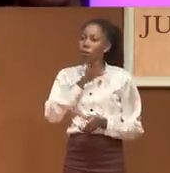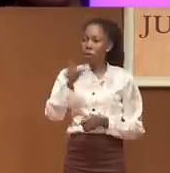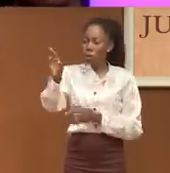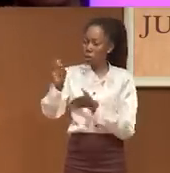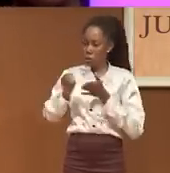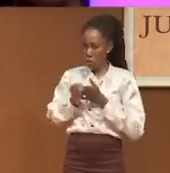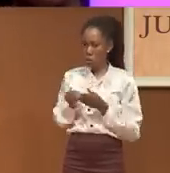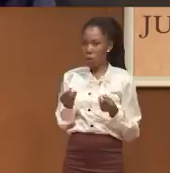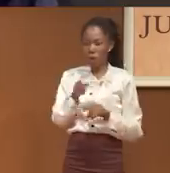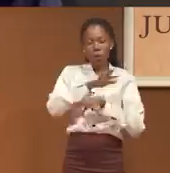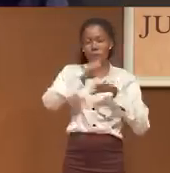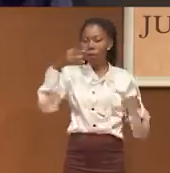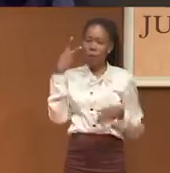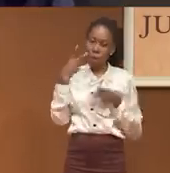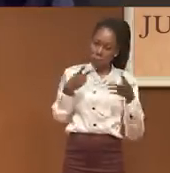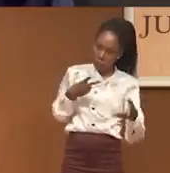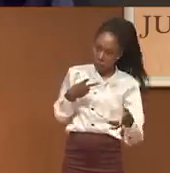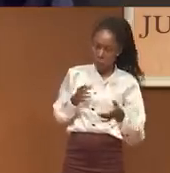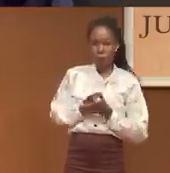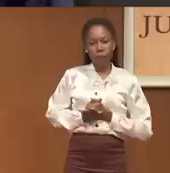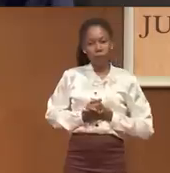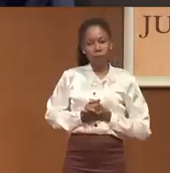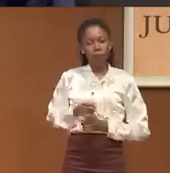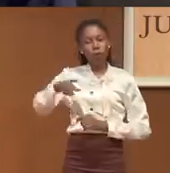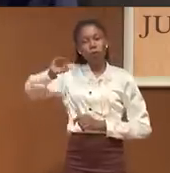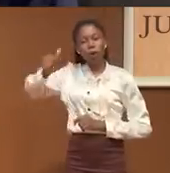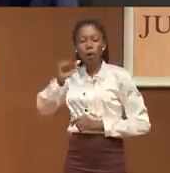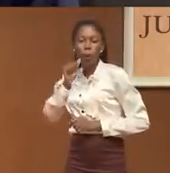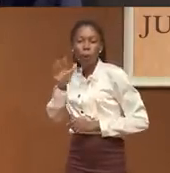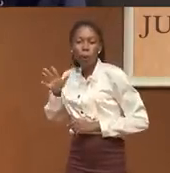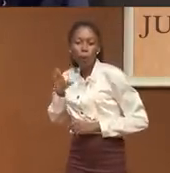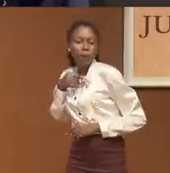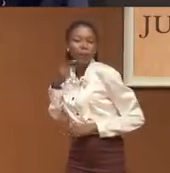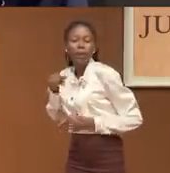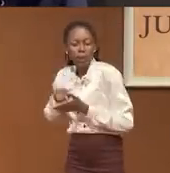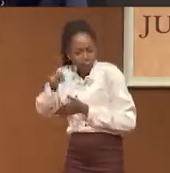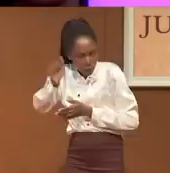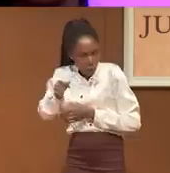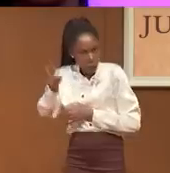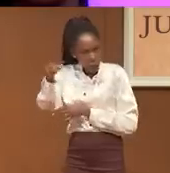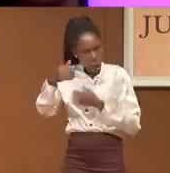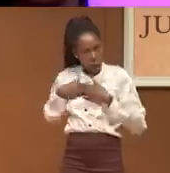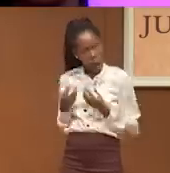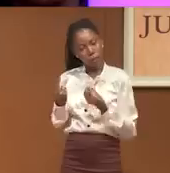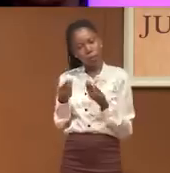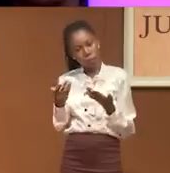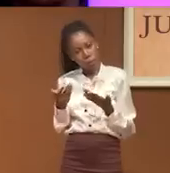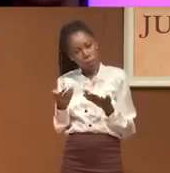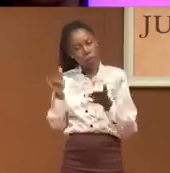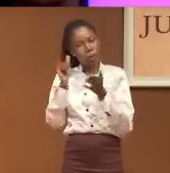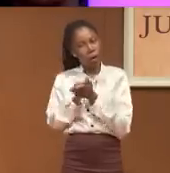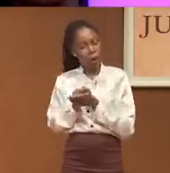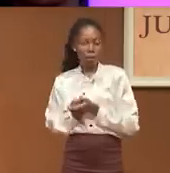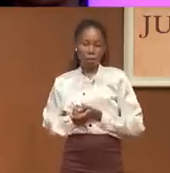land. Okay. So the woman said she also has a plot of land adjacent, not far from east. And she has been told